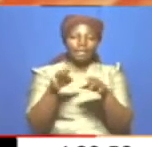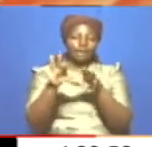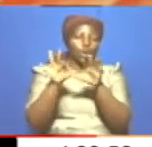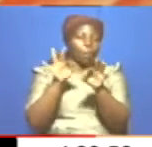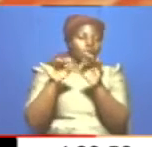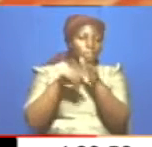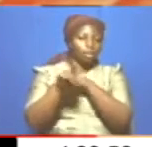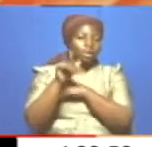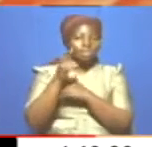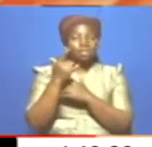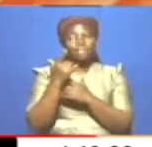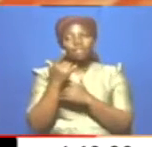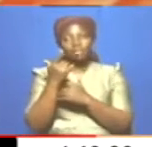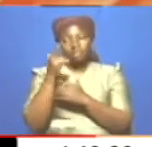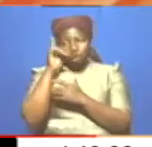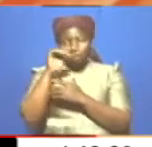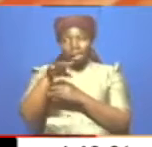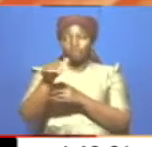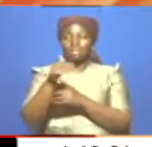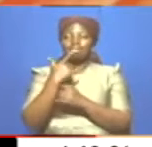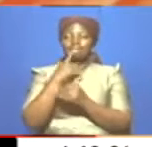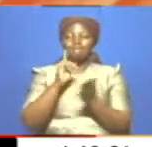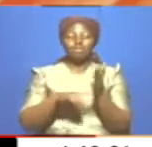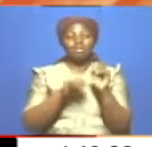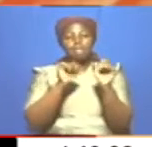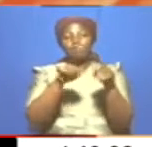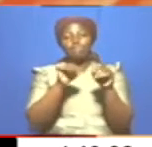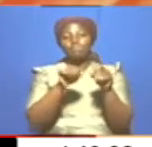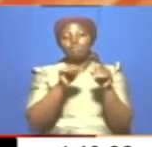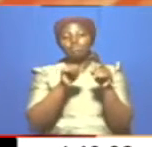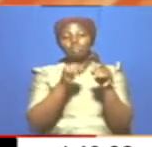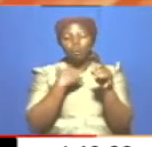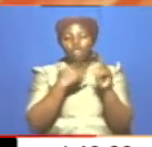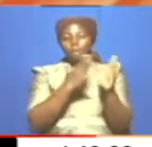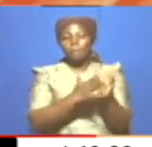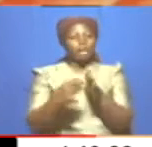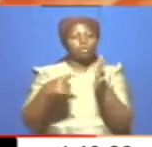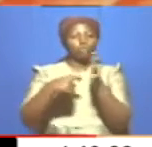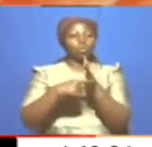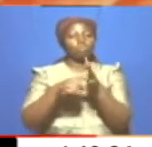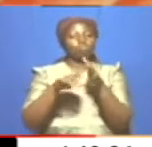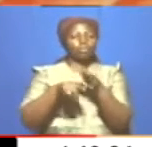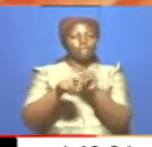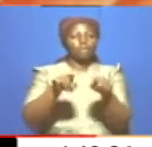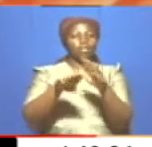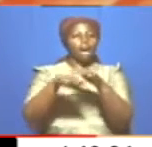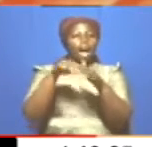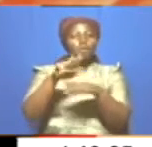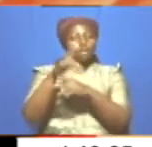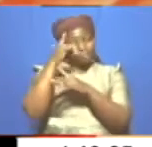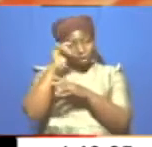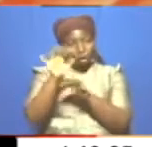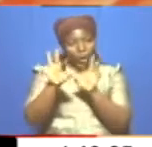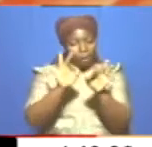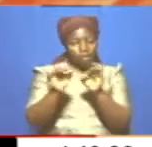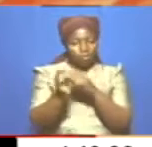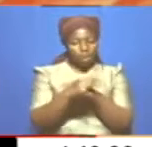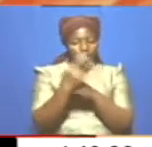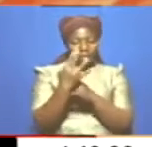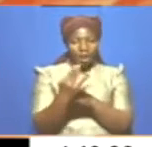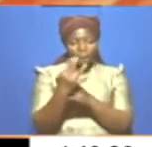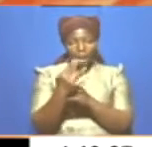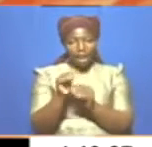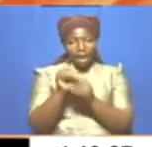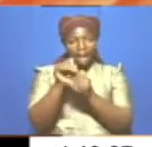to lock them out of the nomination process slated for April. Led by Mombasa gubernatorial hopeful Suleiman Shabal,